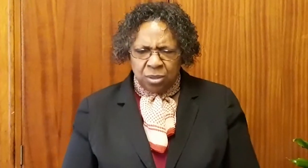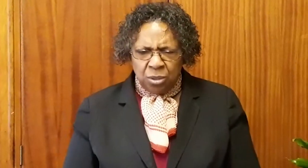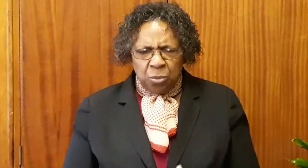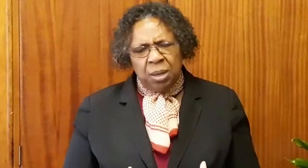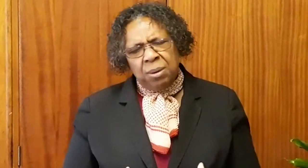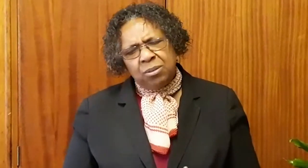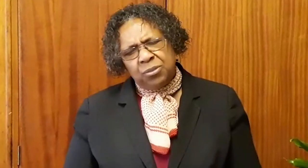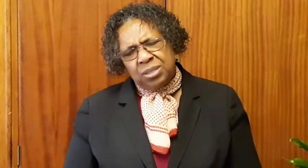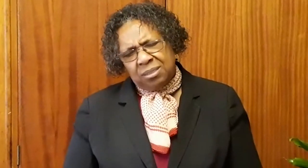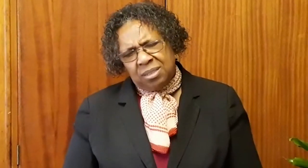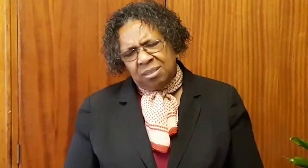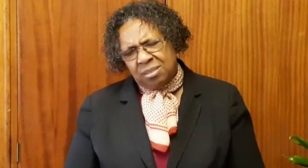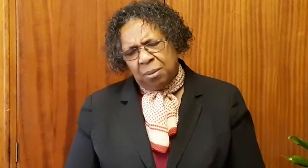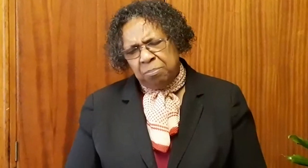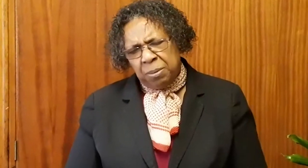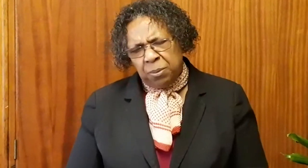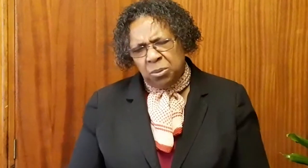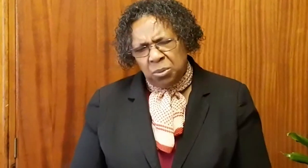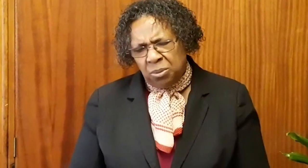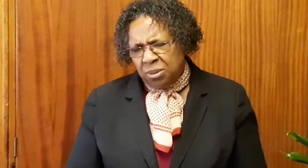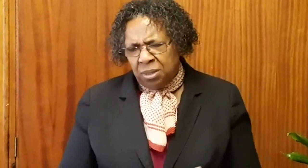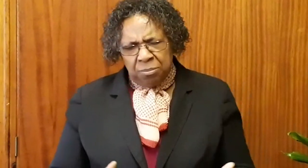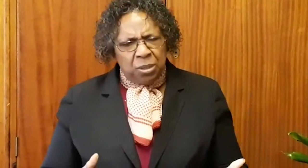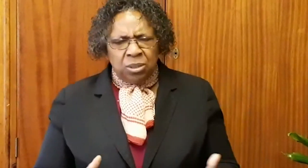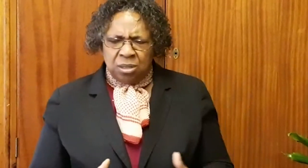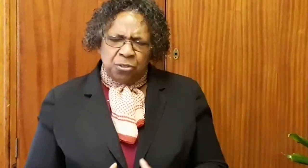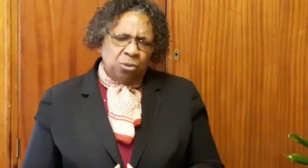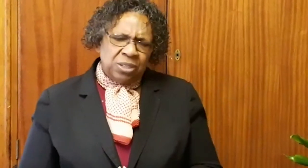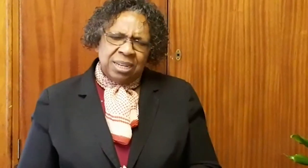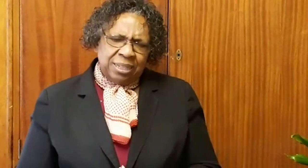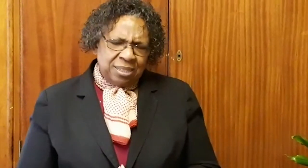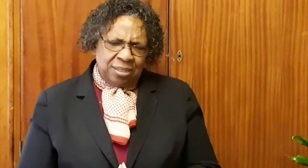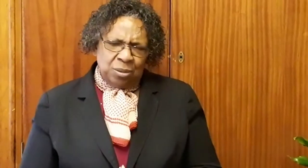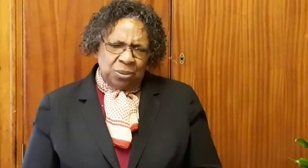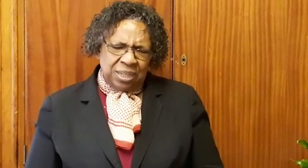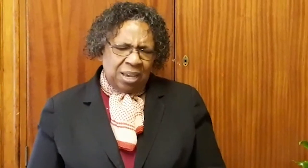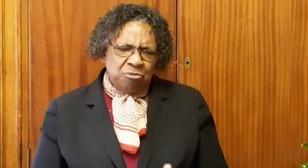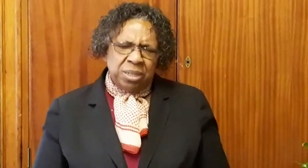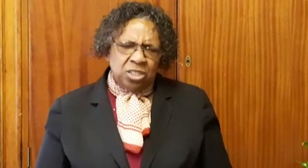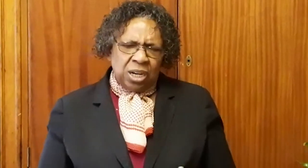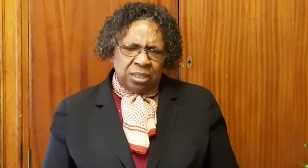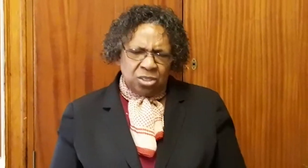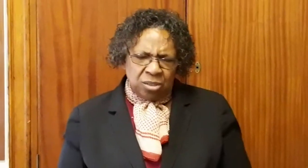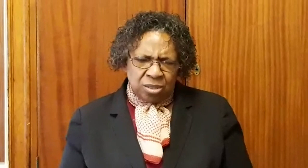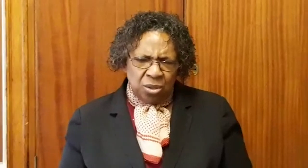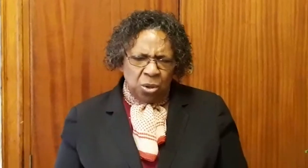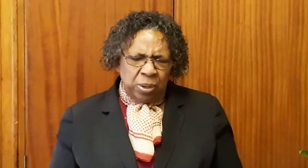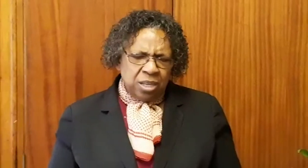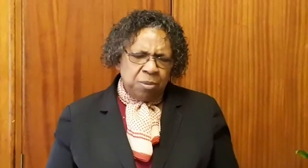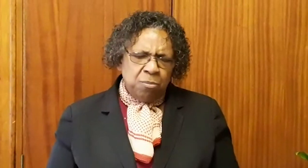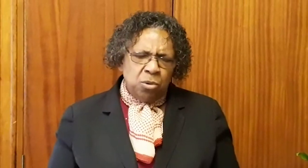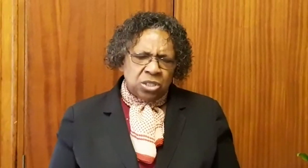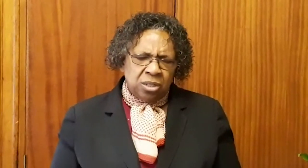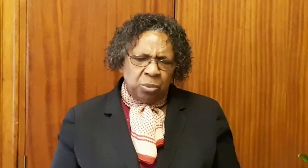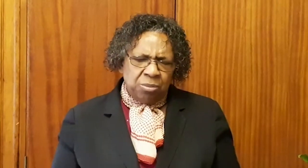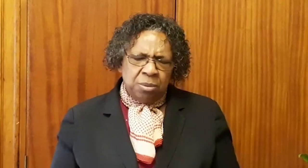lives. We are mindful that there are some people who, because of COVID-19, Lord, they have many challenges. Whether